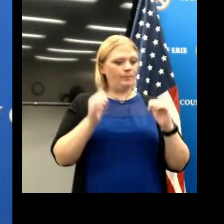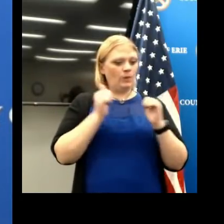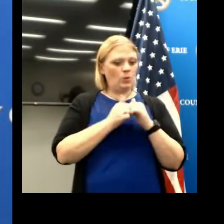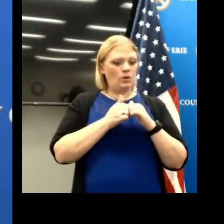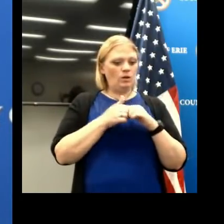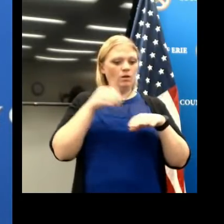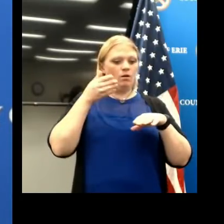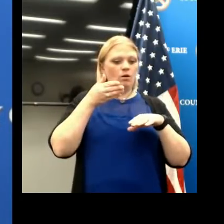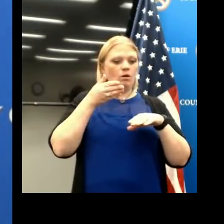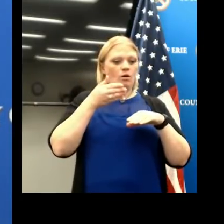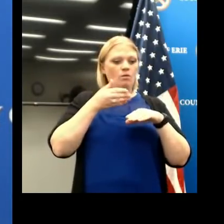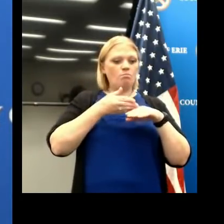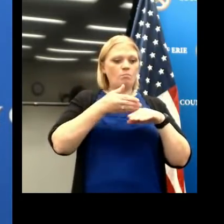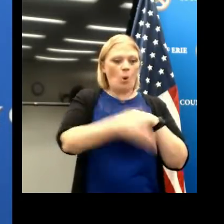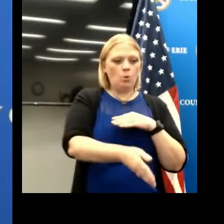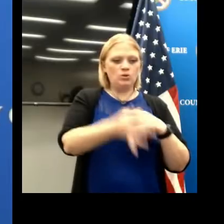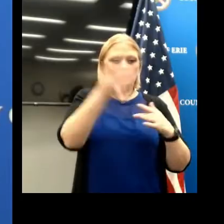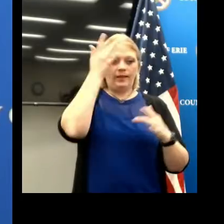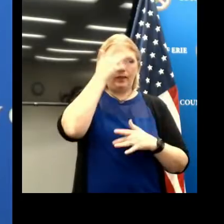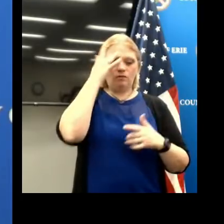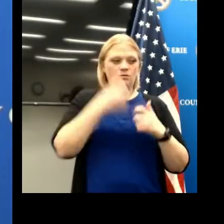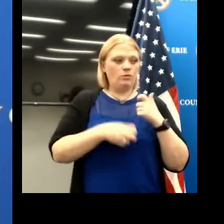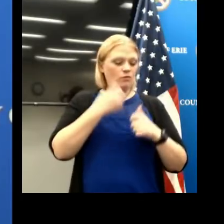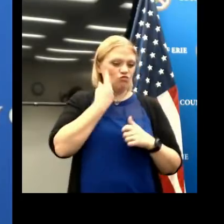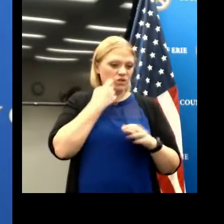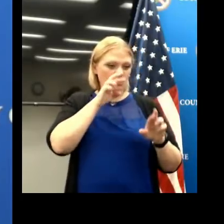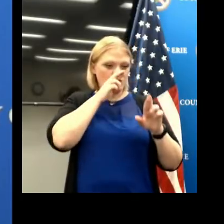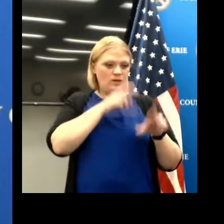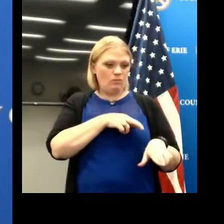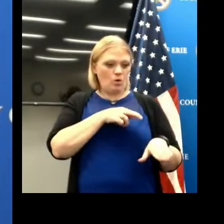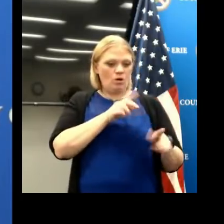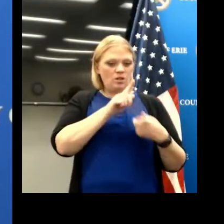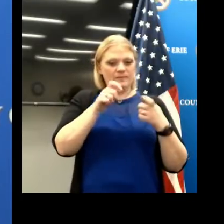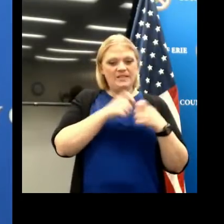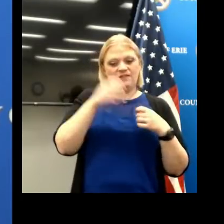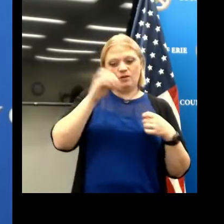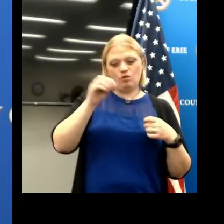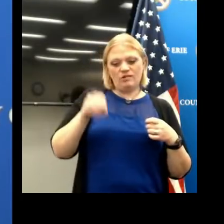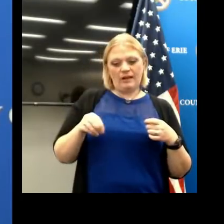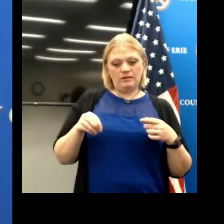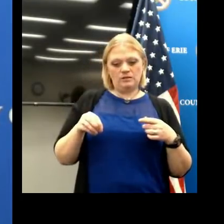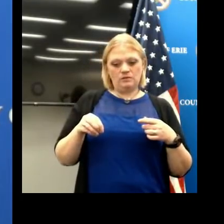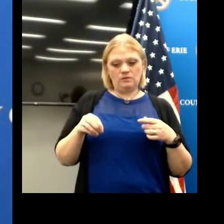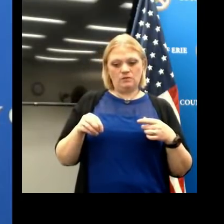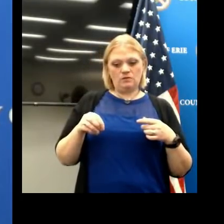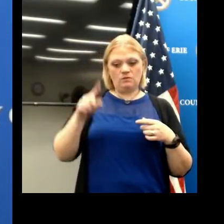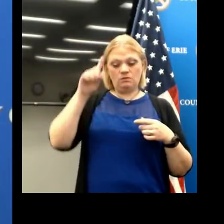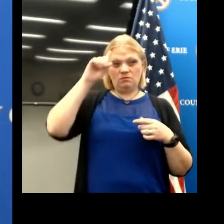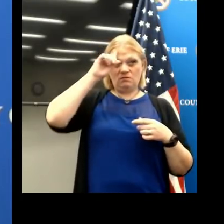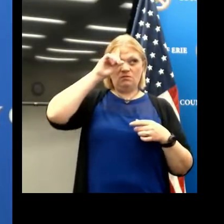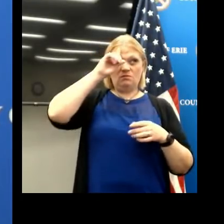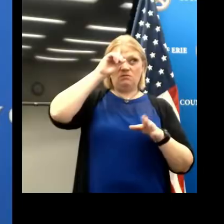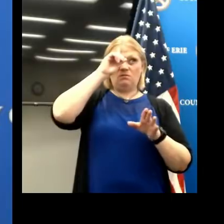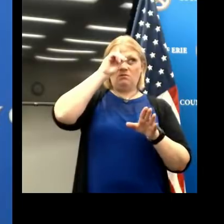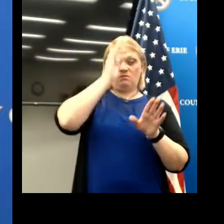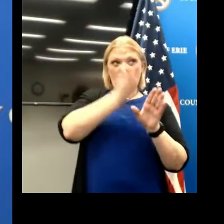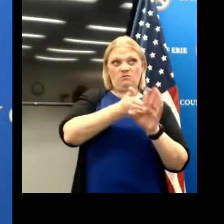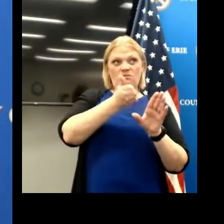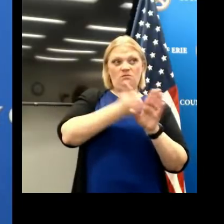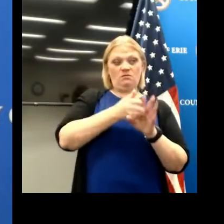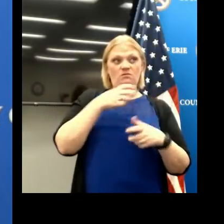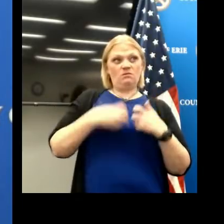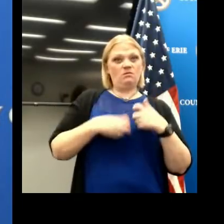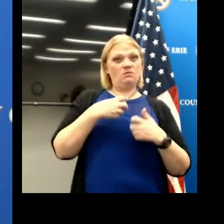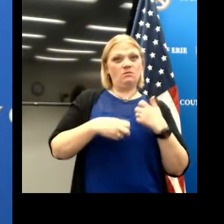post-illness problems, including there was a recent report regarding a certain percentage of them with psychiatric and psychological